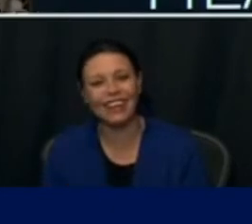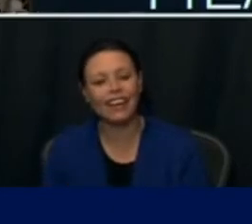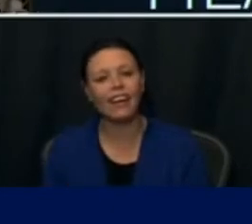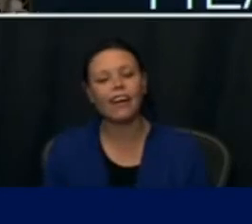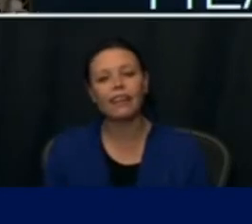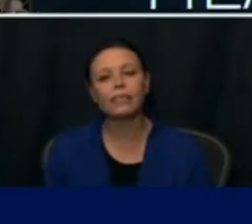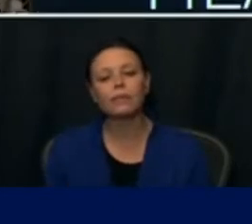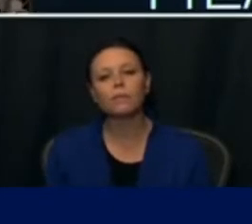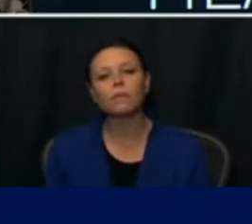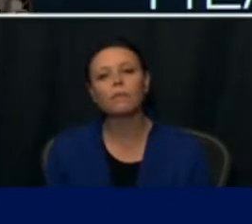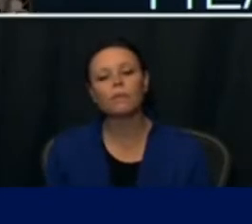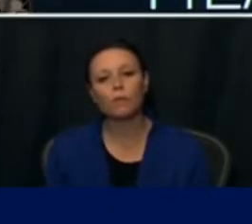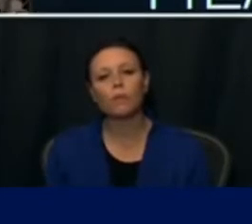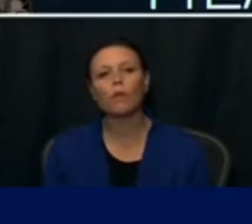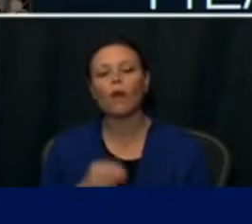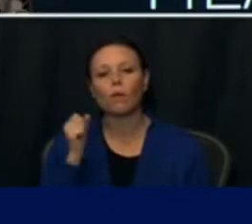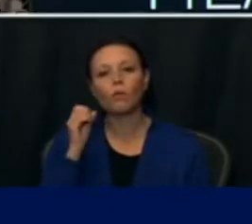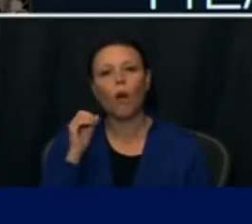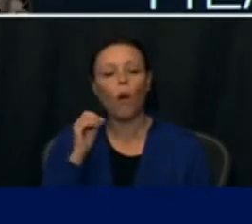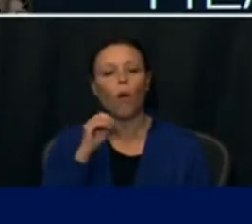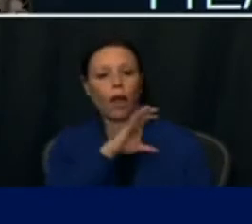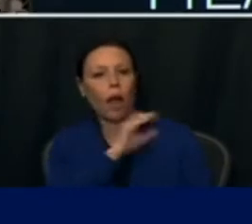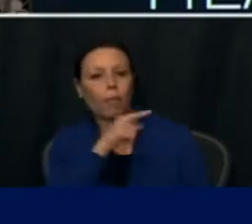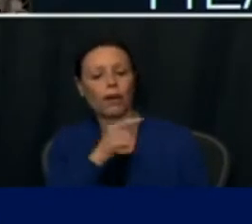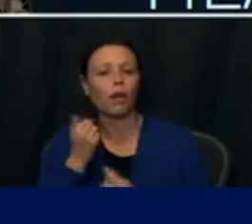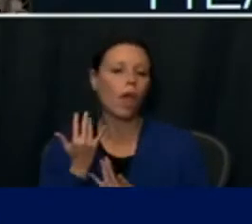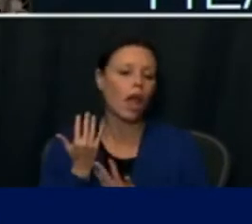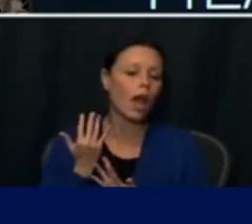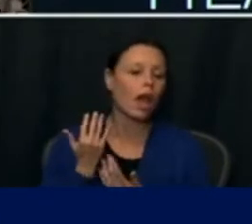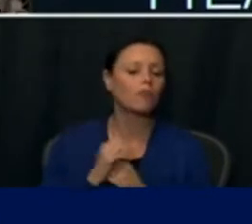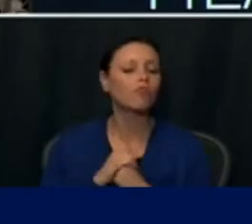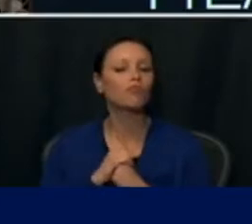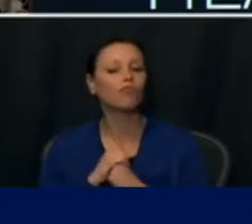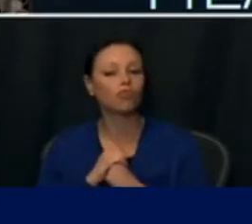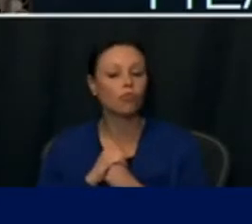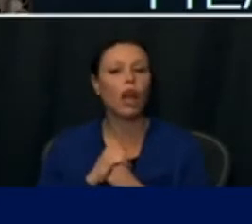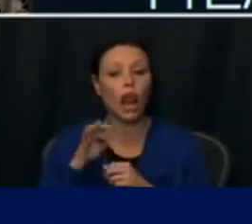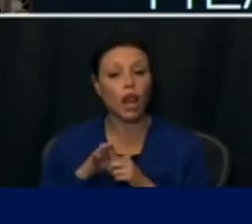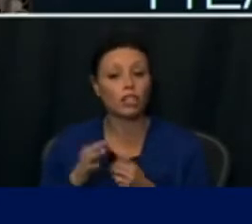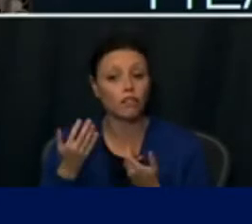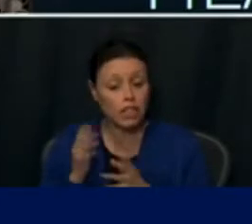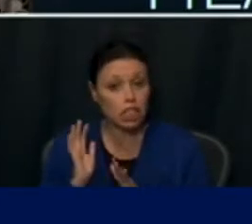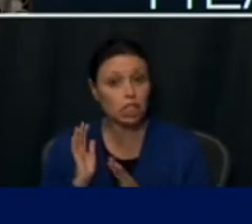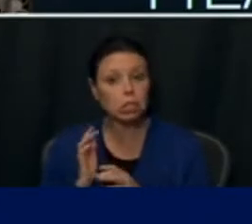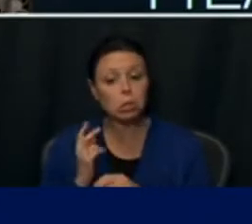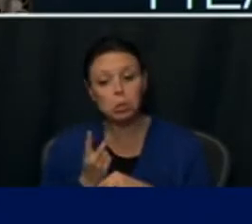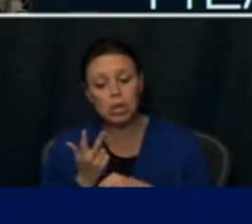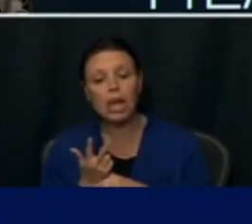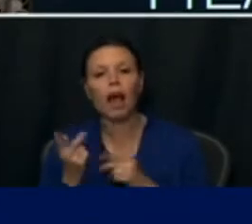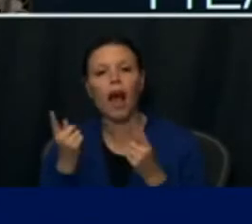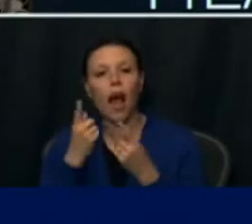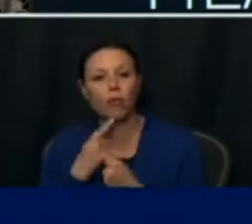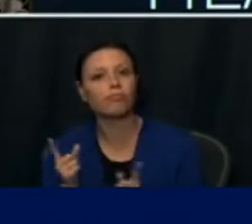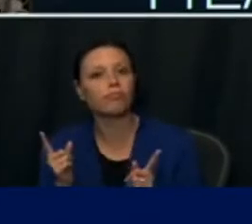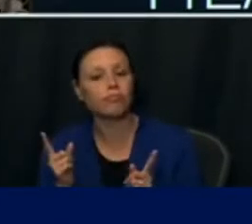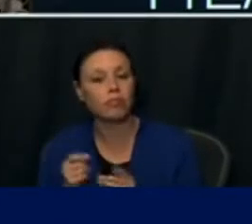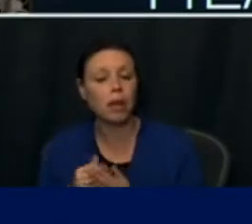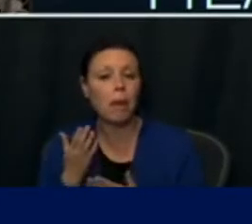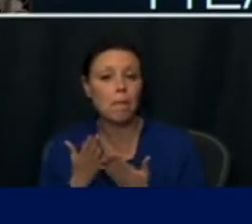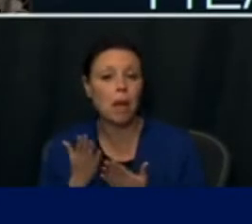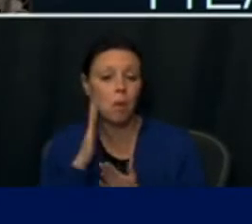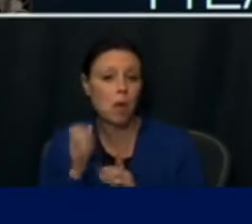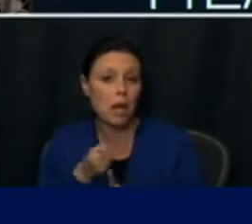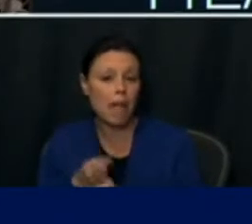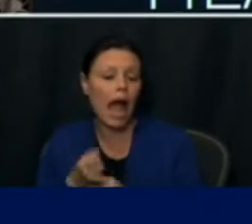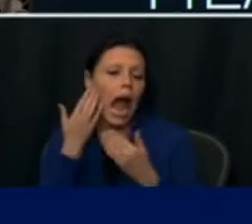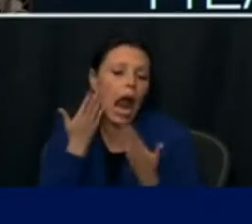you so they waited and waited and waited and they thought they'd come out with it a few days after the election and it would have probably had an